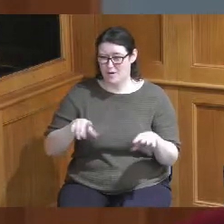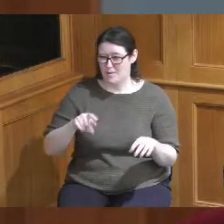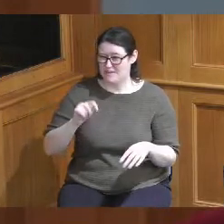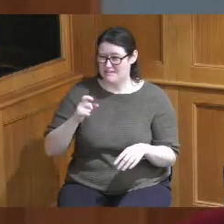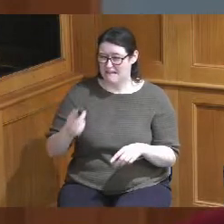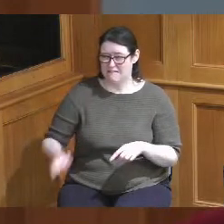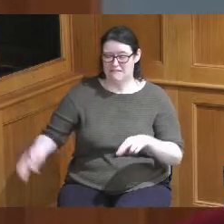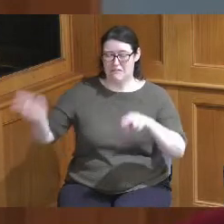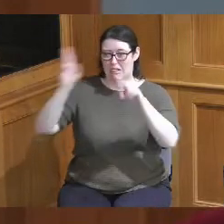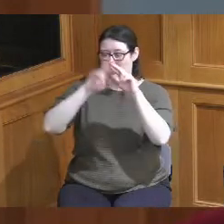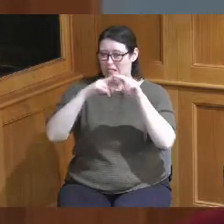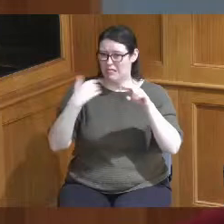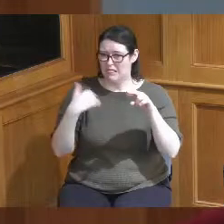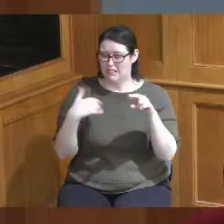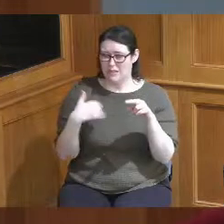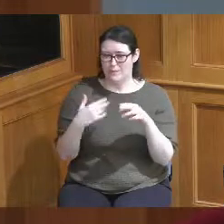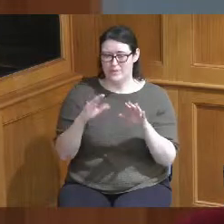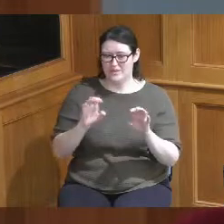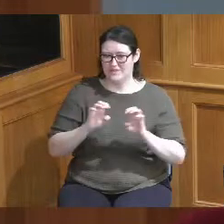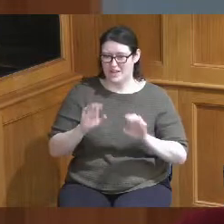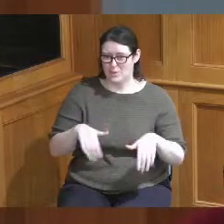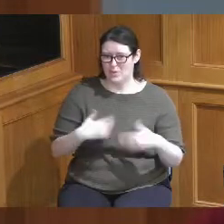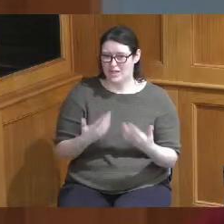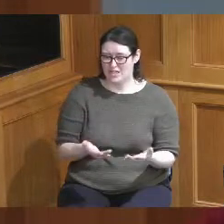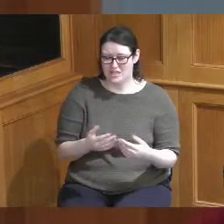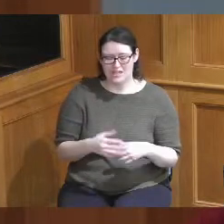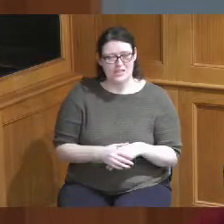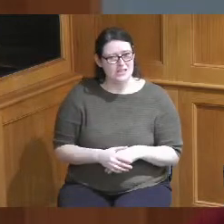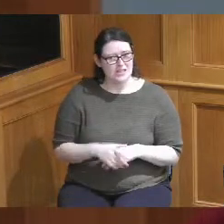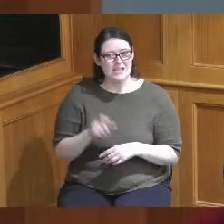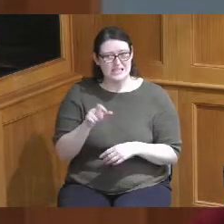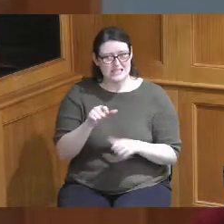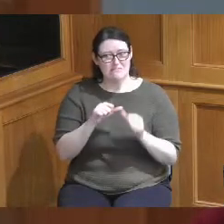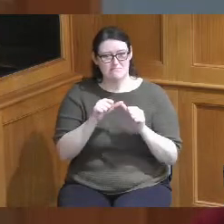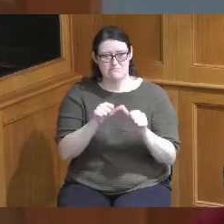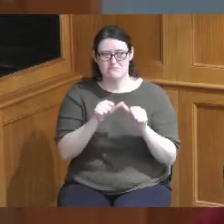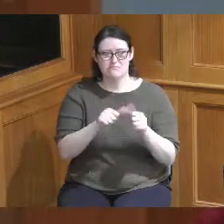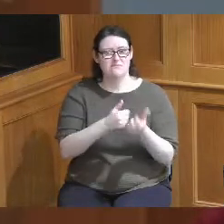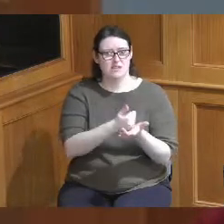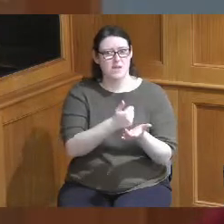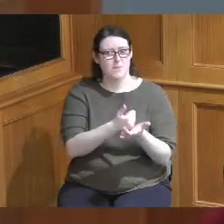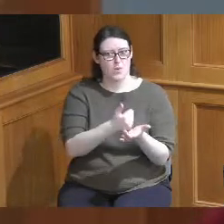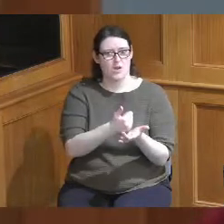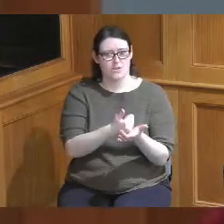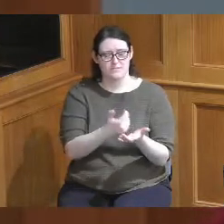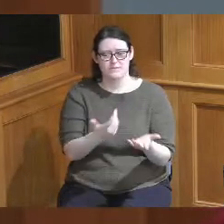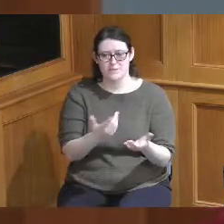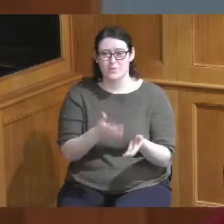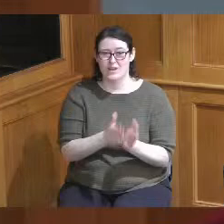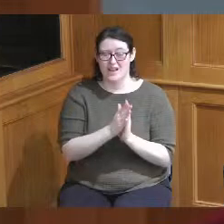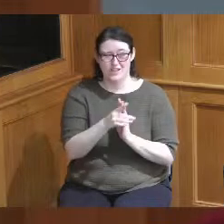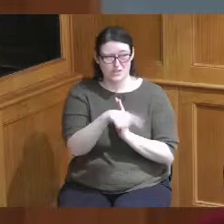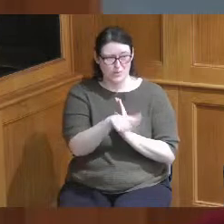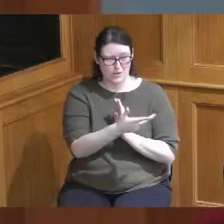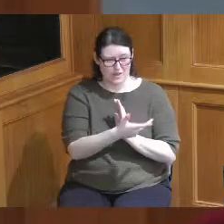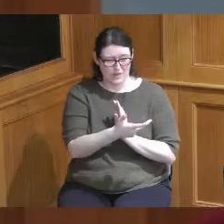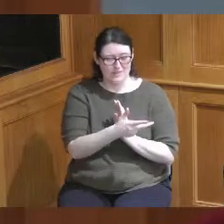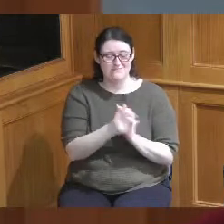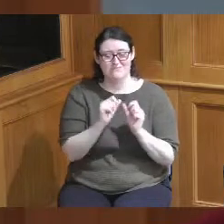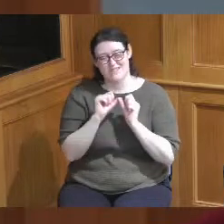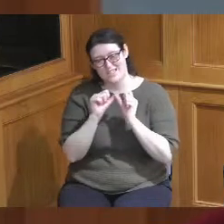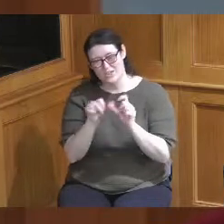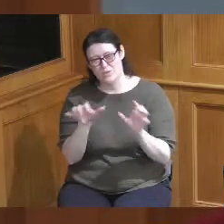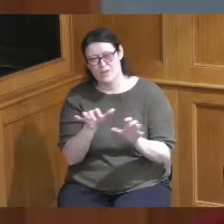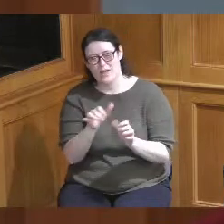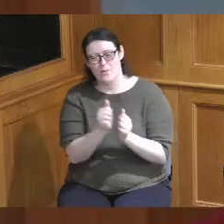extraordinarily high with the last revaluation. There is a need for continued support for our homeowners, and we ask the commission to do that as we look at the